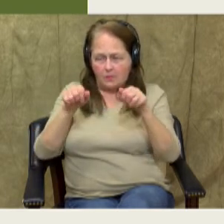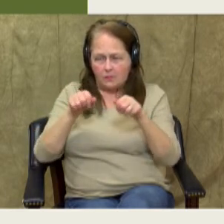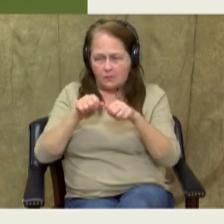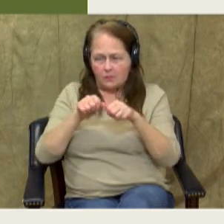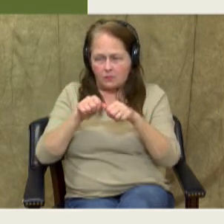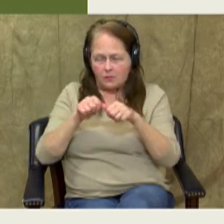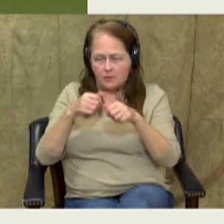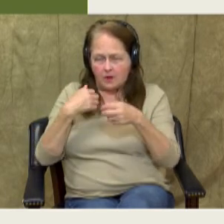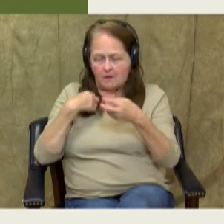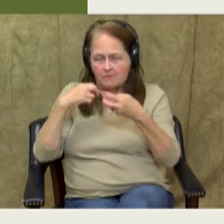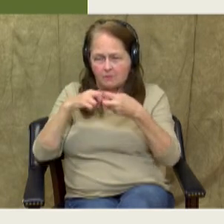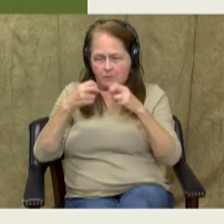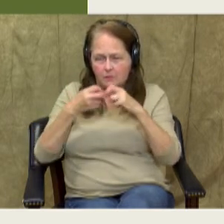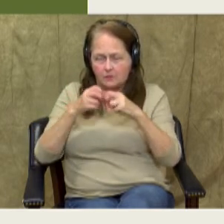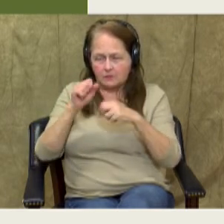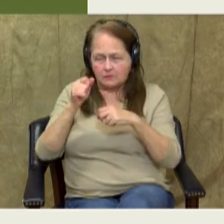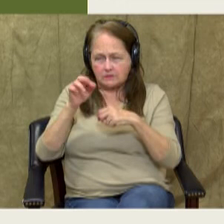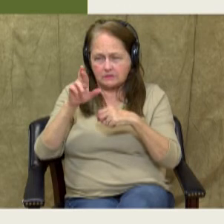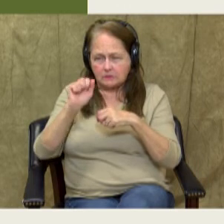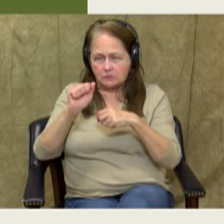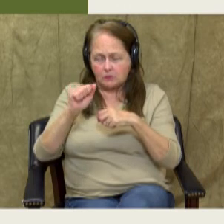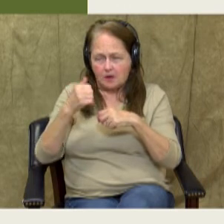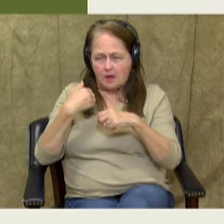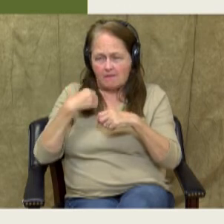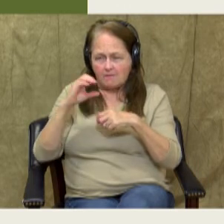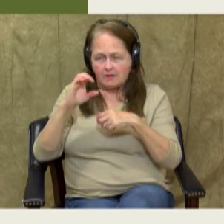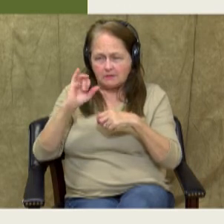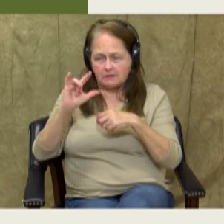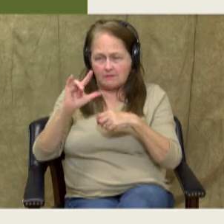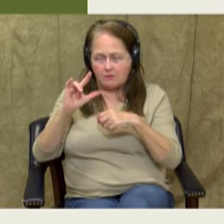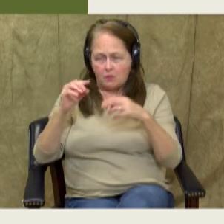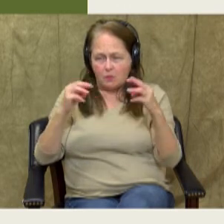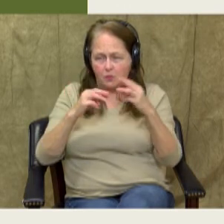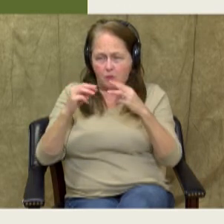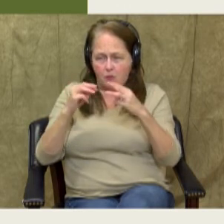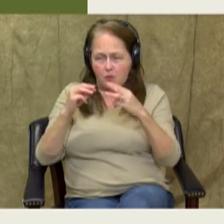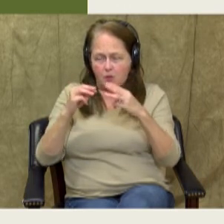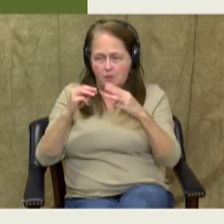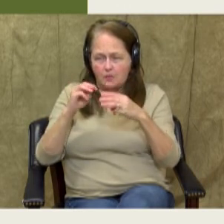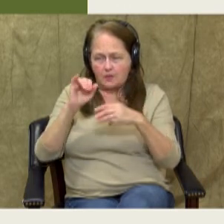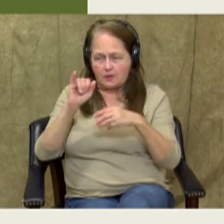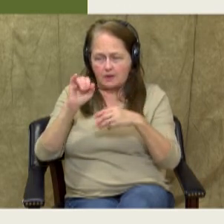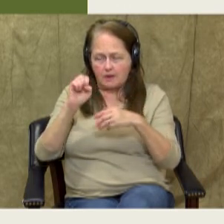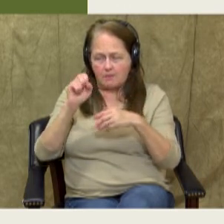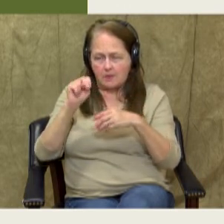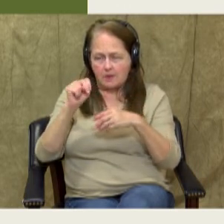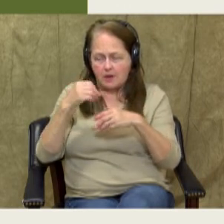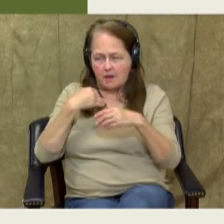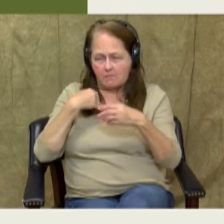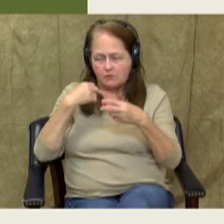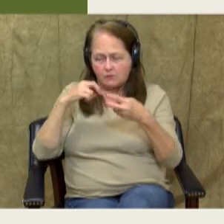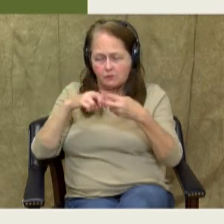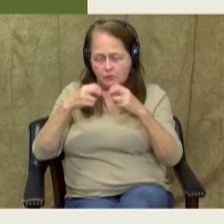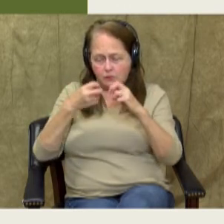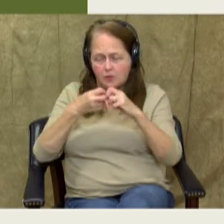some conflict going on. Syria's in the middle of a civil war. Yemen has also had conflict with Saudi